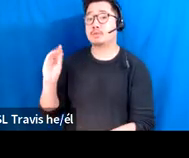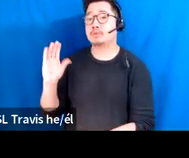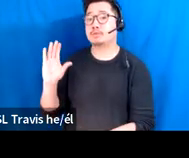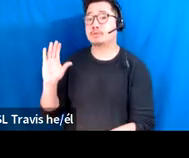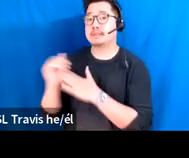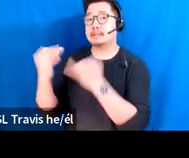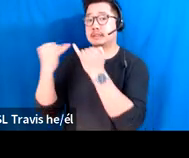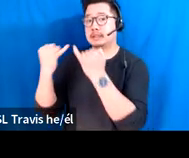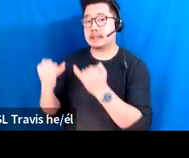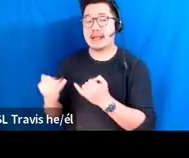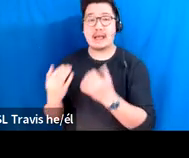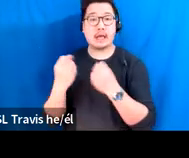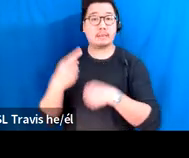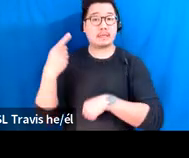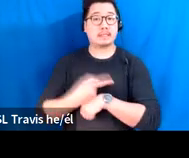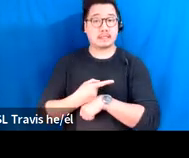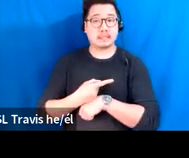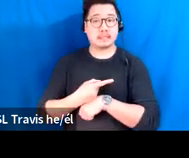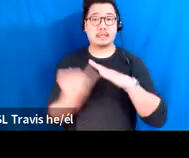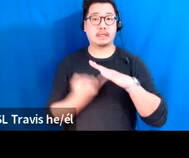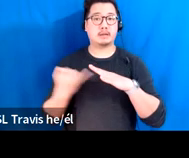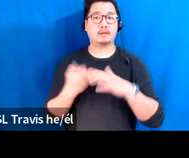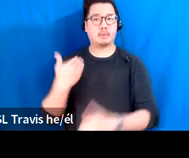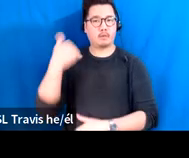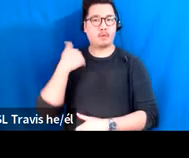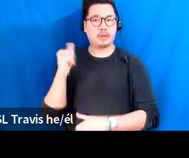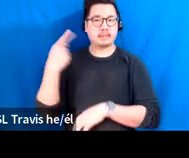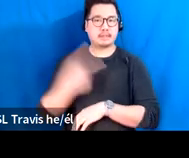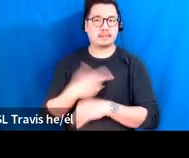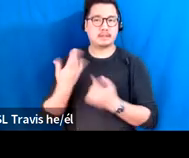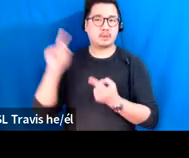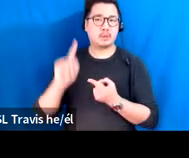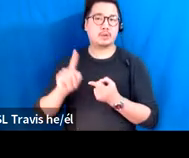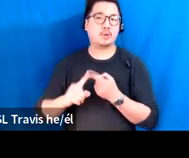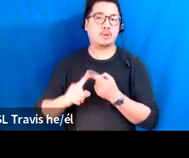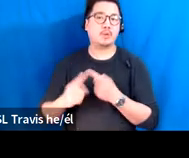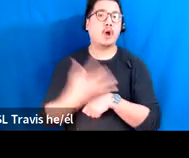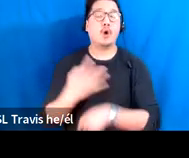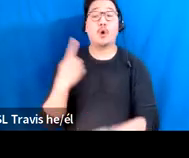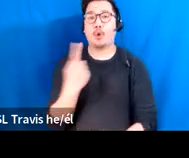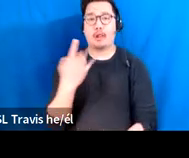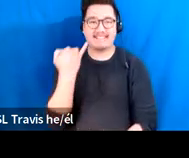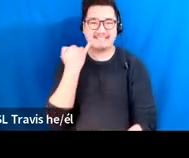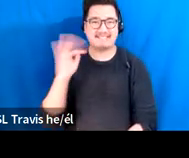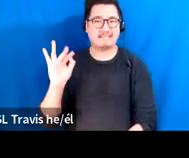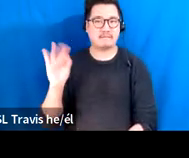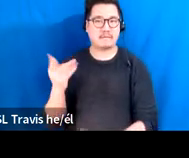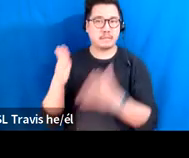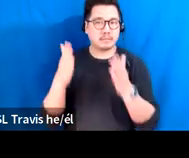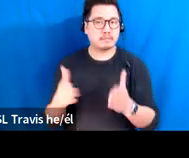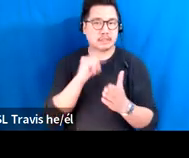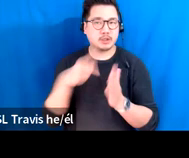number of days of isolation from 10 to 5 only if the exposed individual does not have